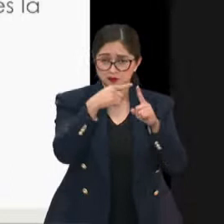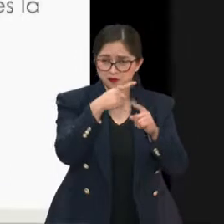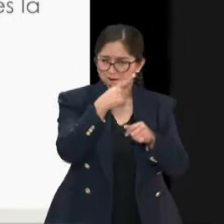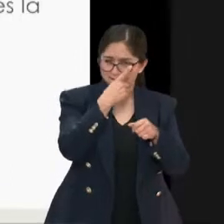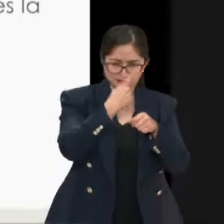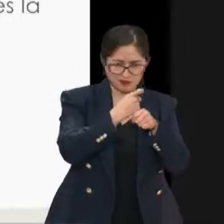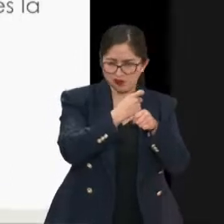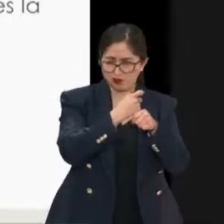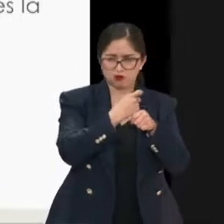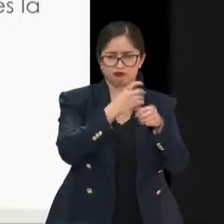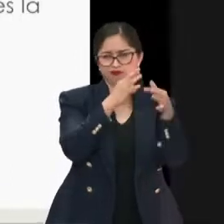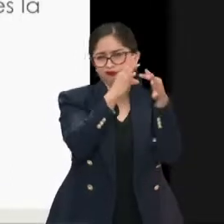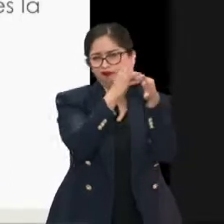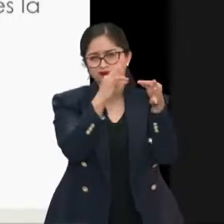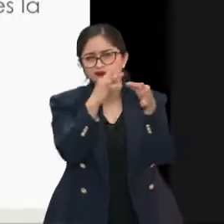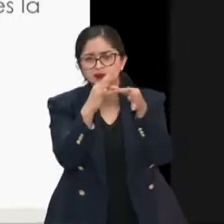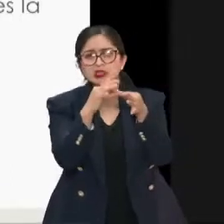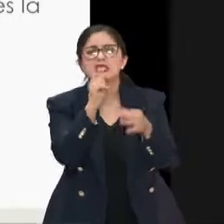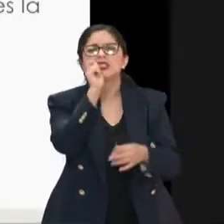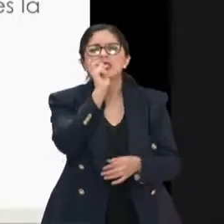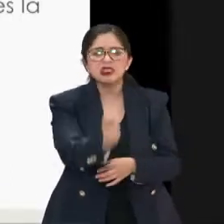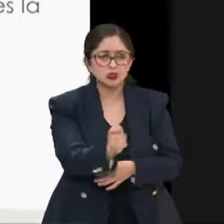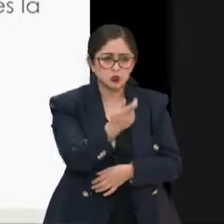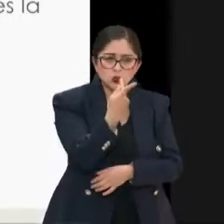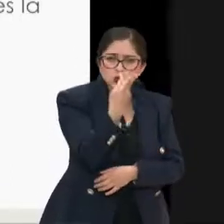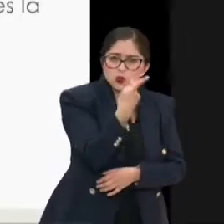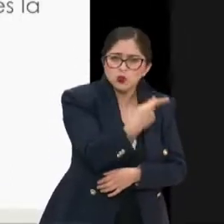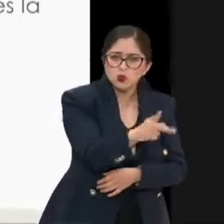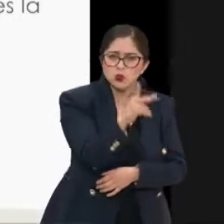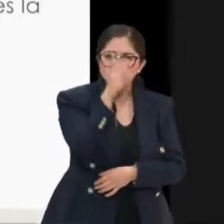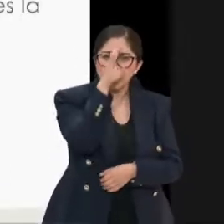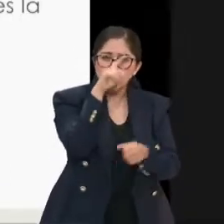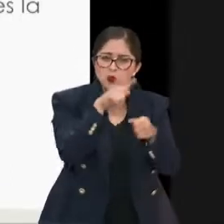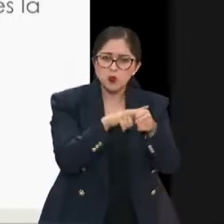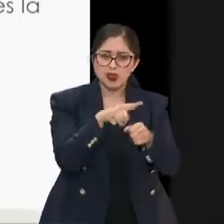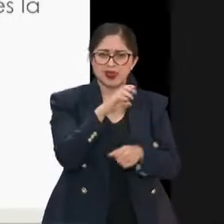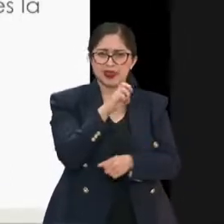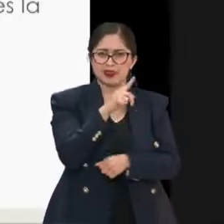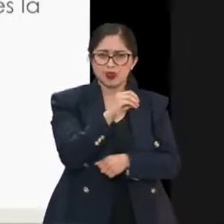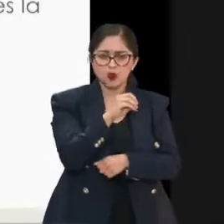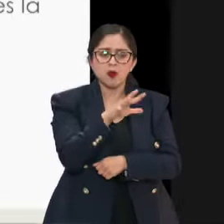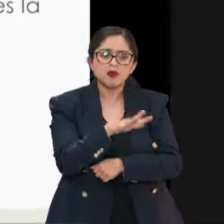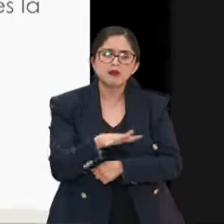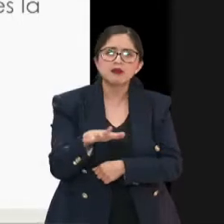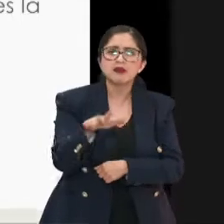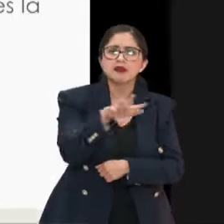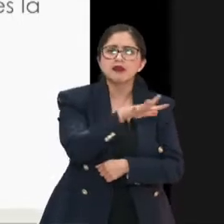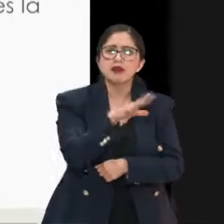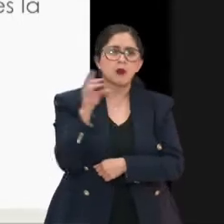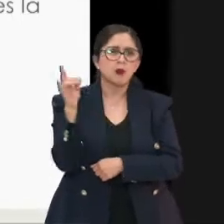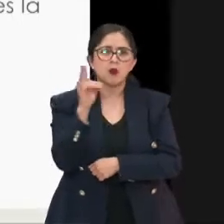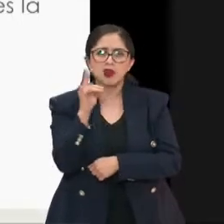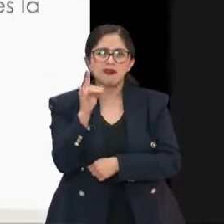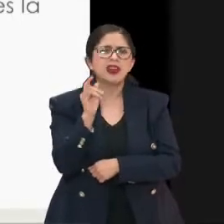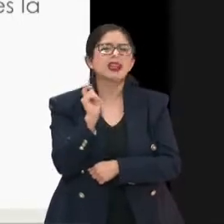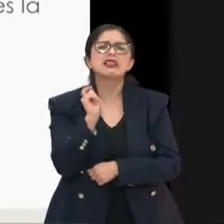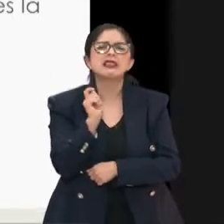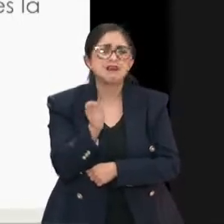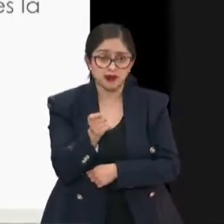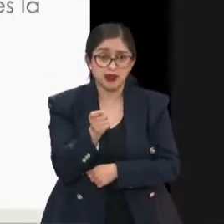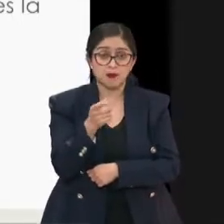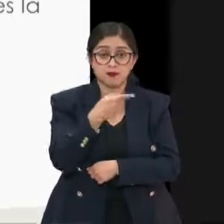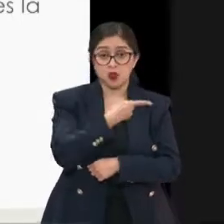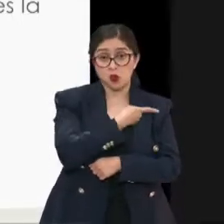First, there is an elective affinity between the ethnicity and the